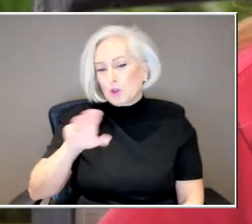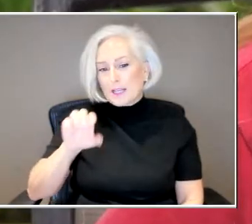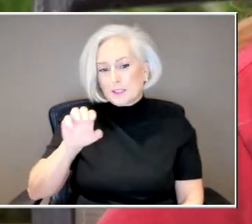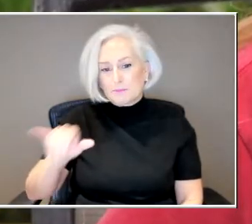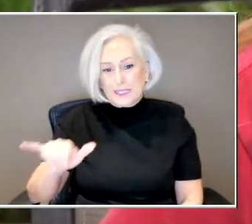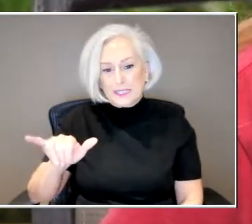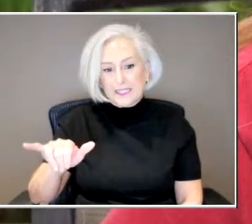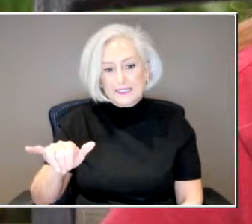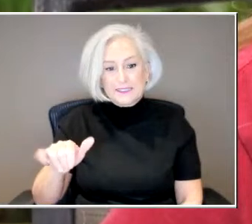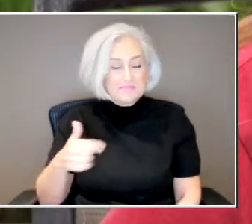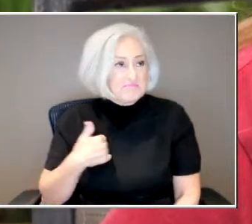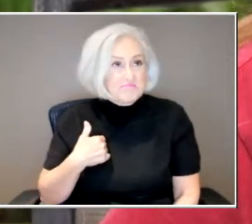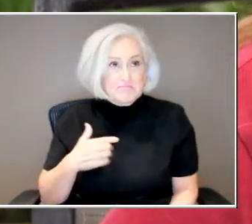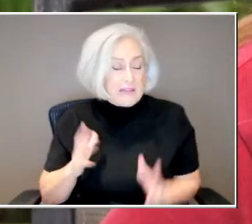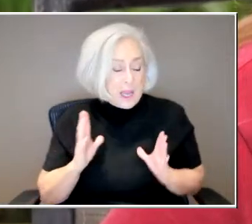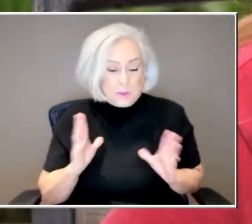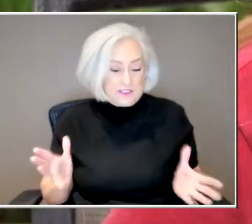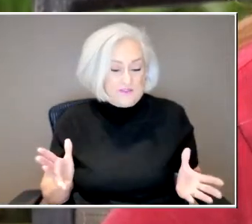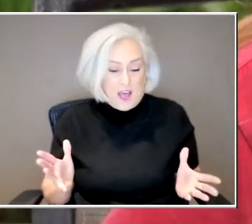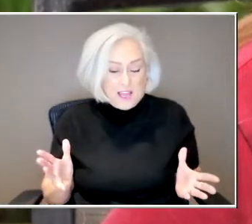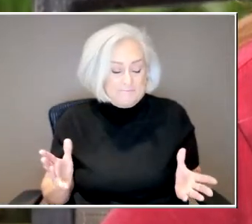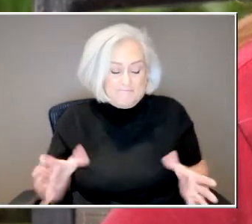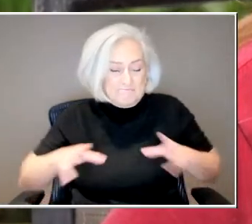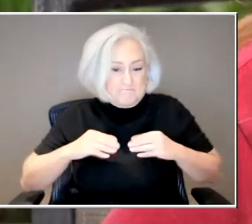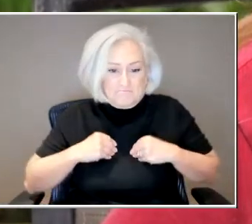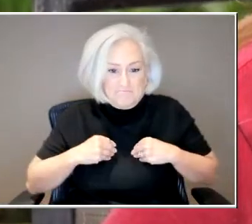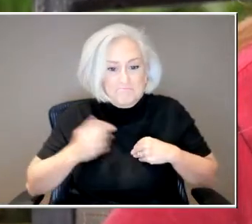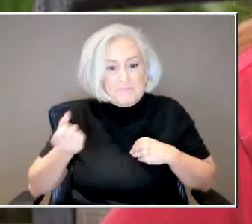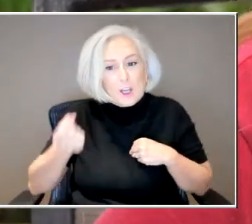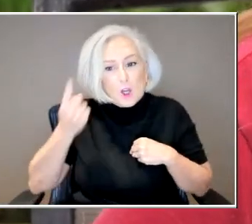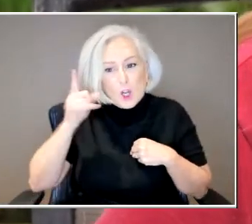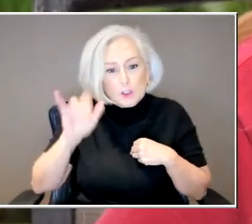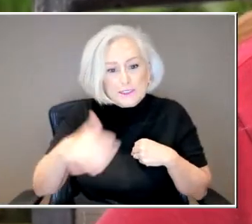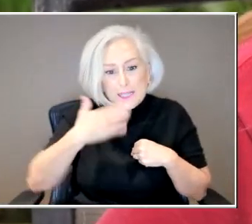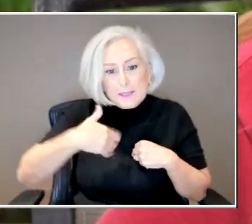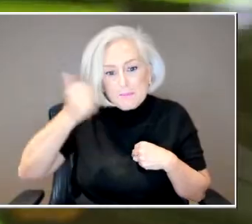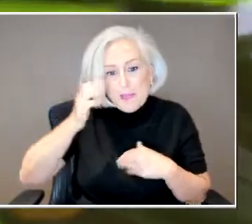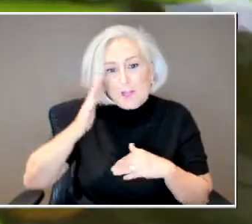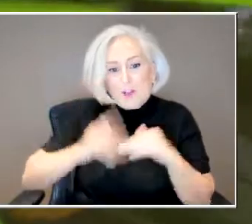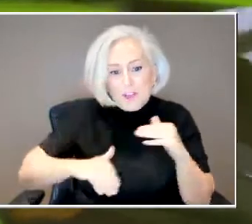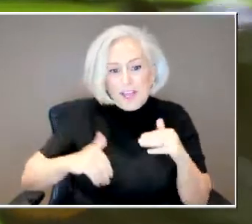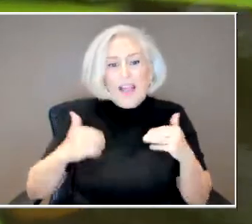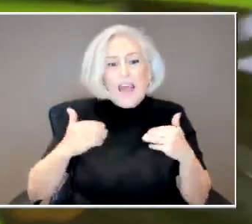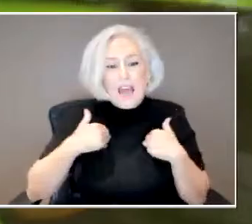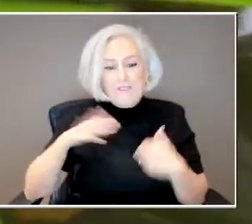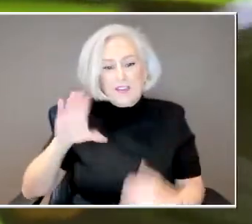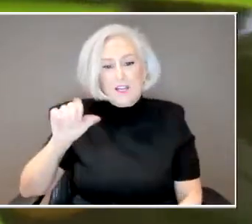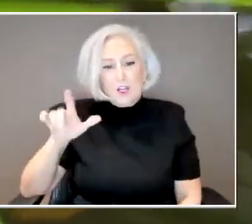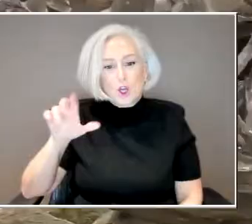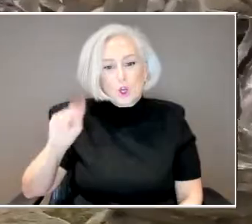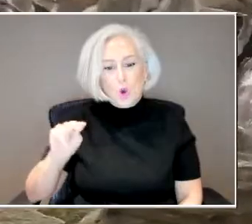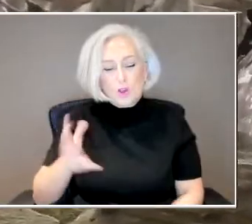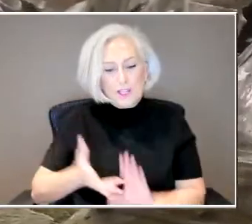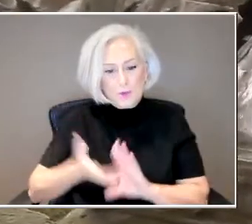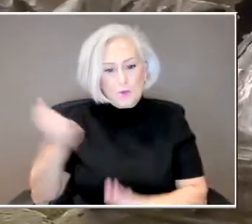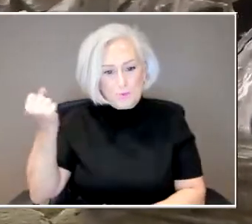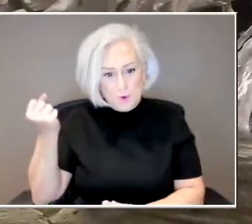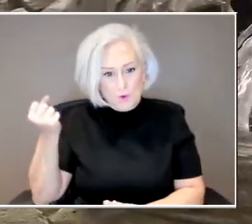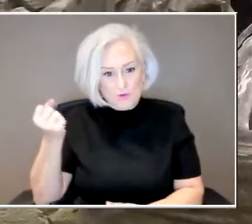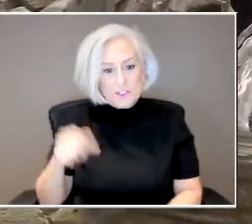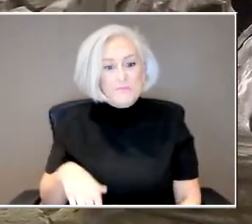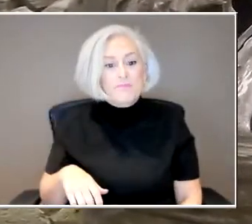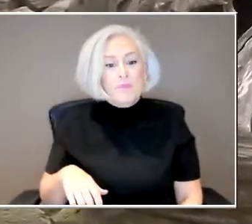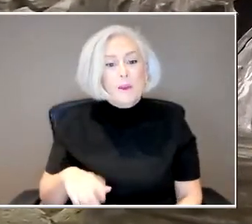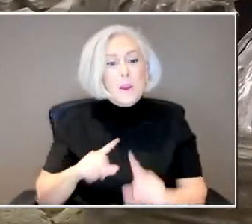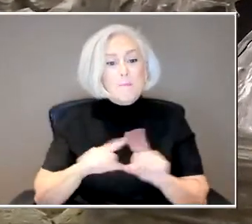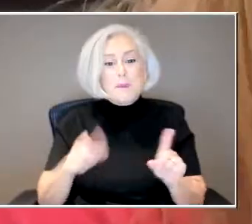was okay with that. I could grasp that better than having my colon removed. But Lori looks on the bright side of her diagnosis